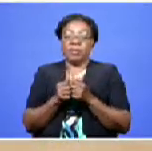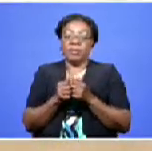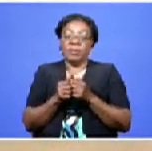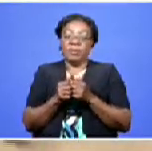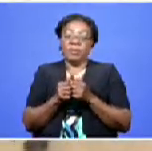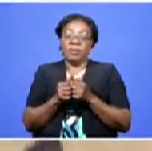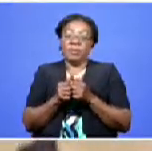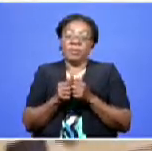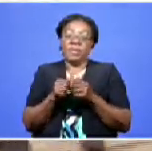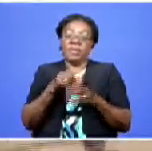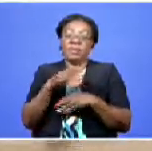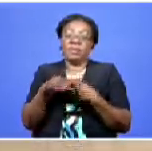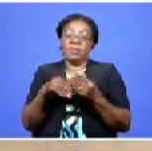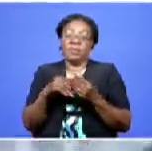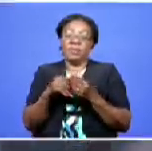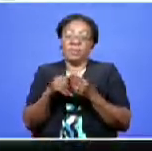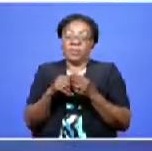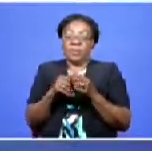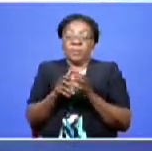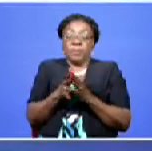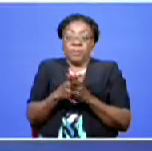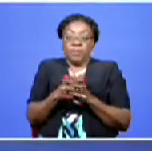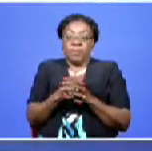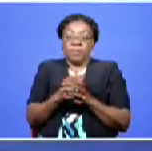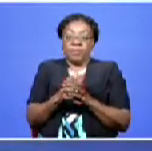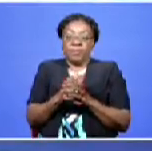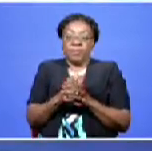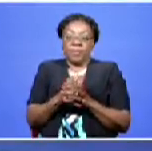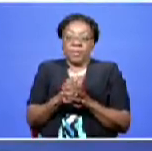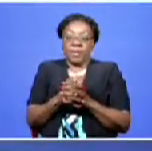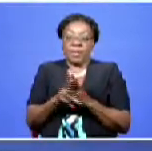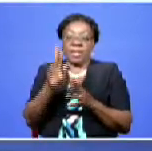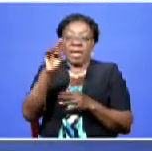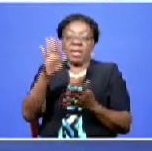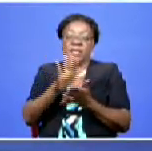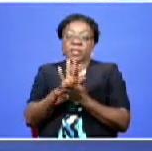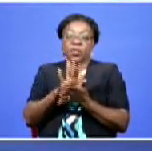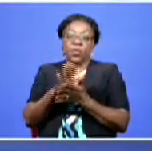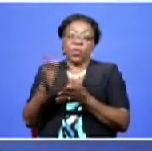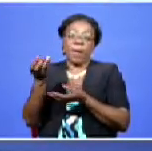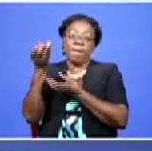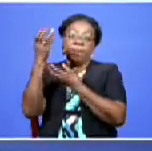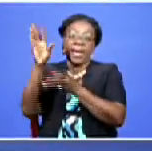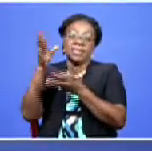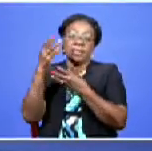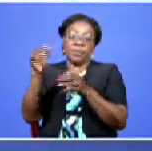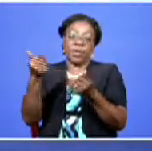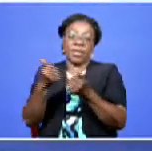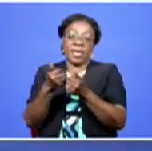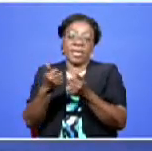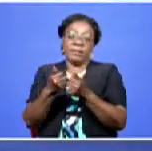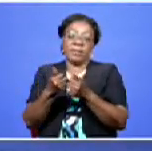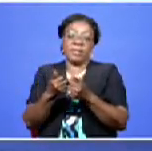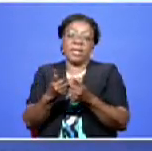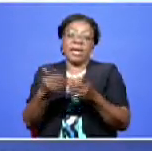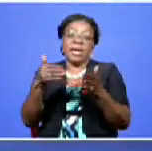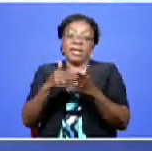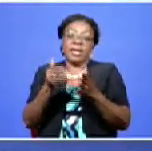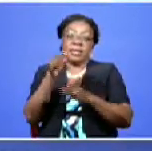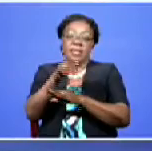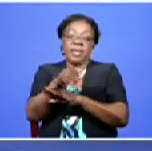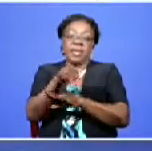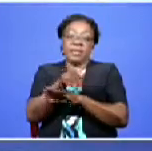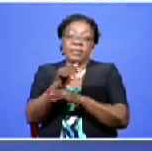That's all that matters at the end of the day. The high school basketball season rolling along. We get an update tonight from Amajal